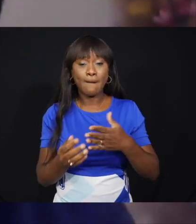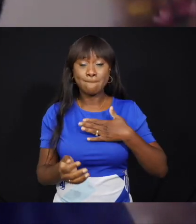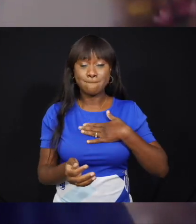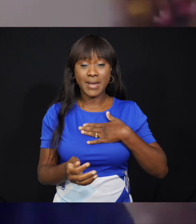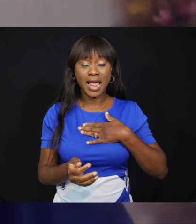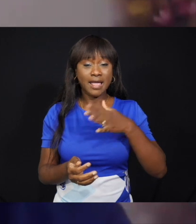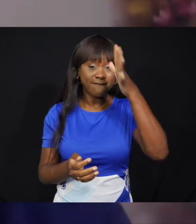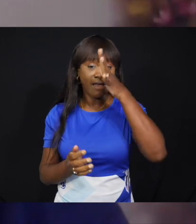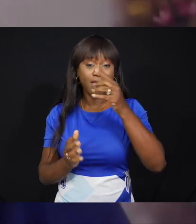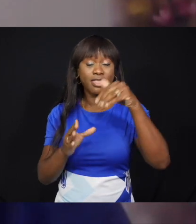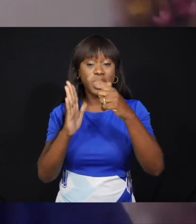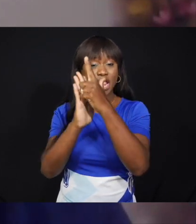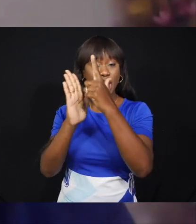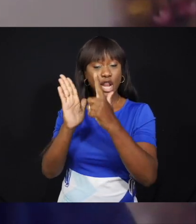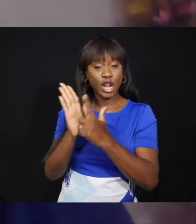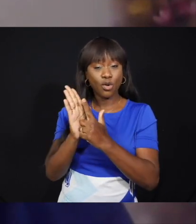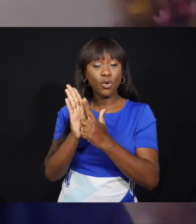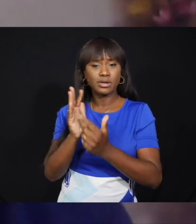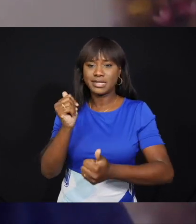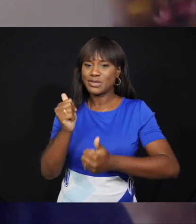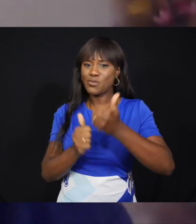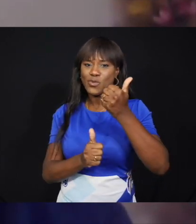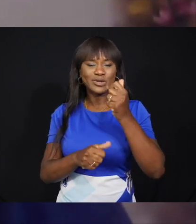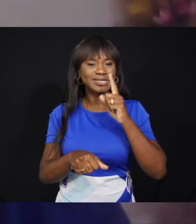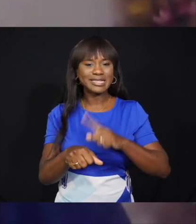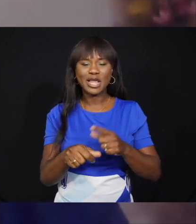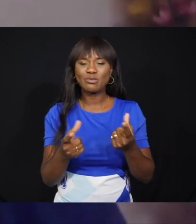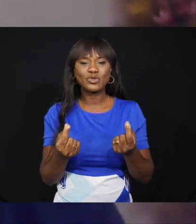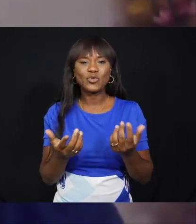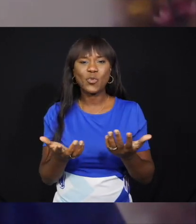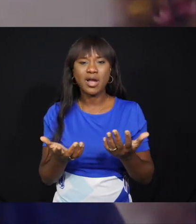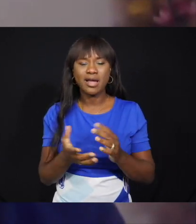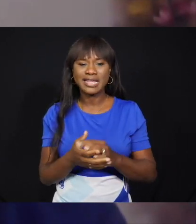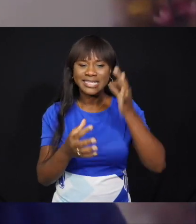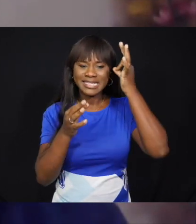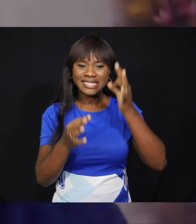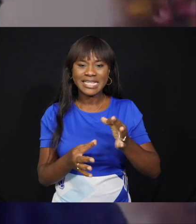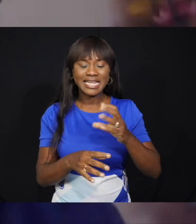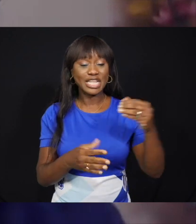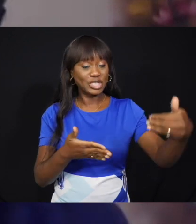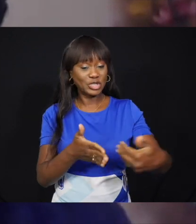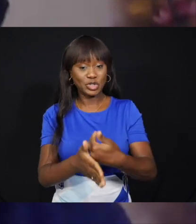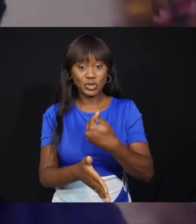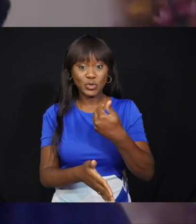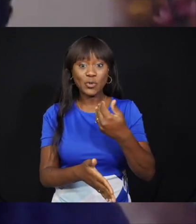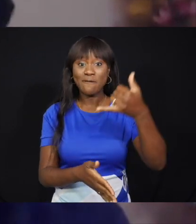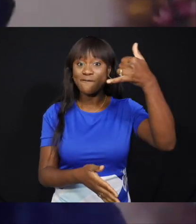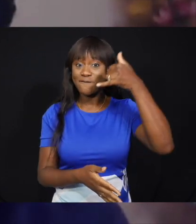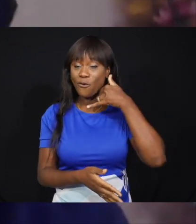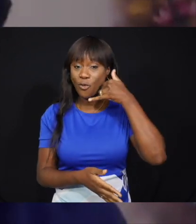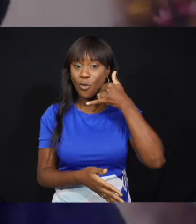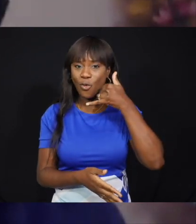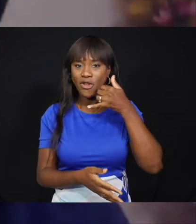My father-in-law, he spends most of his time farming, and he decided to get a